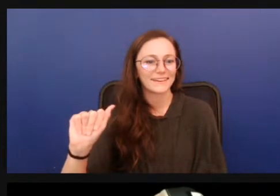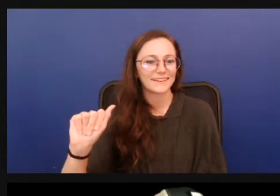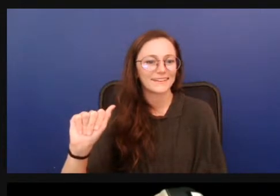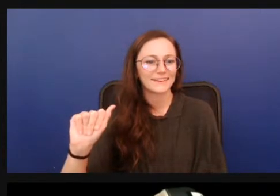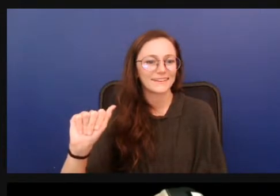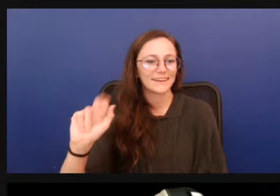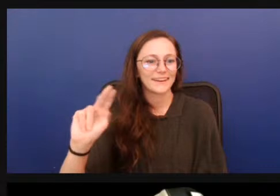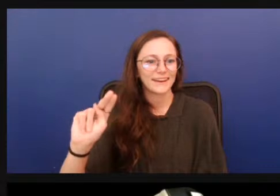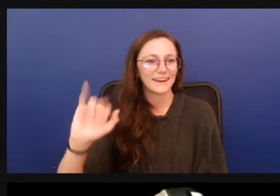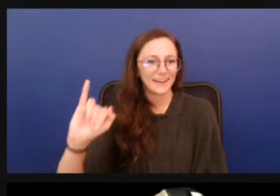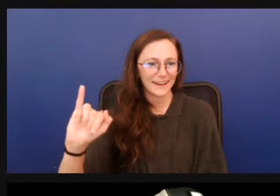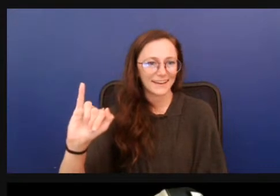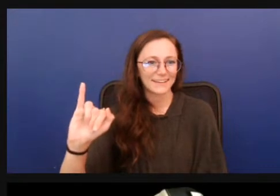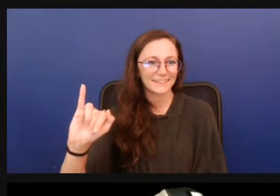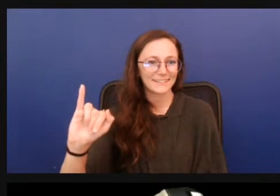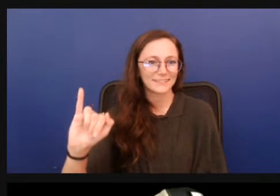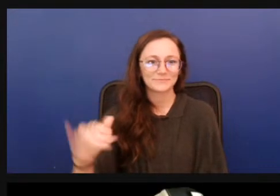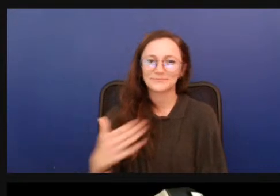K-A-K-A-N-I.